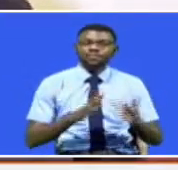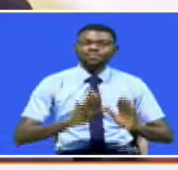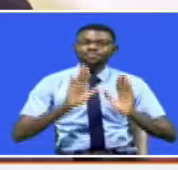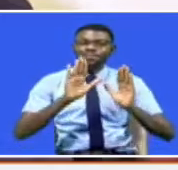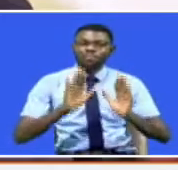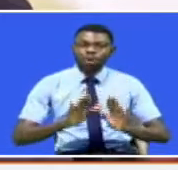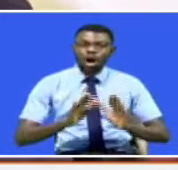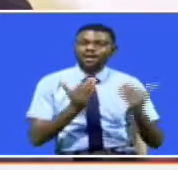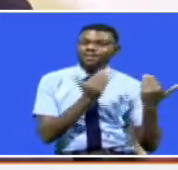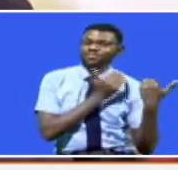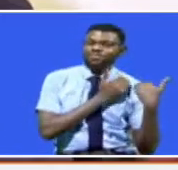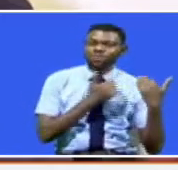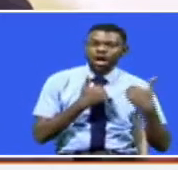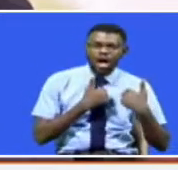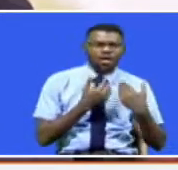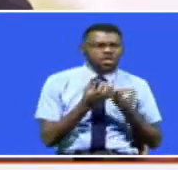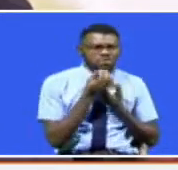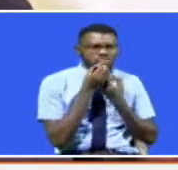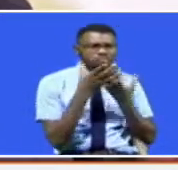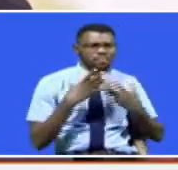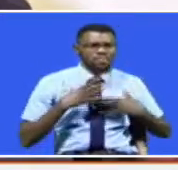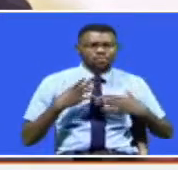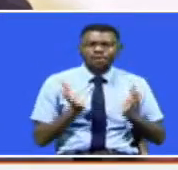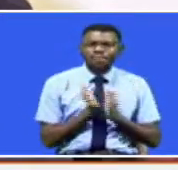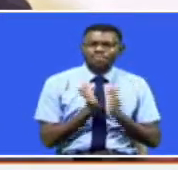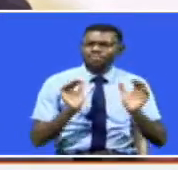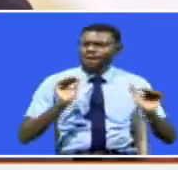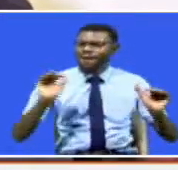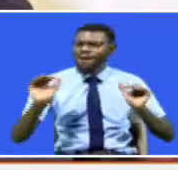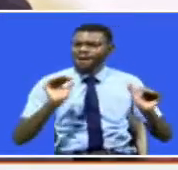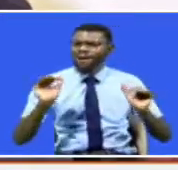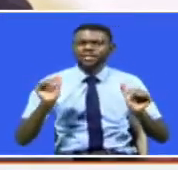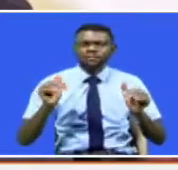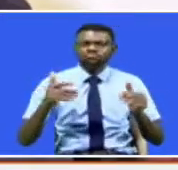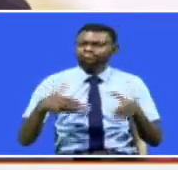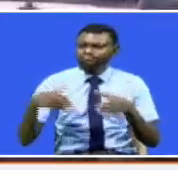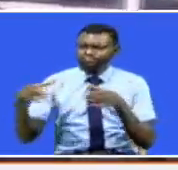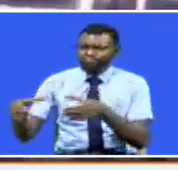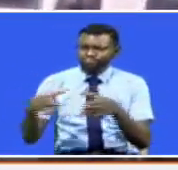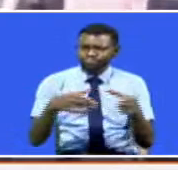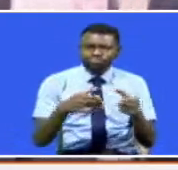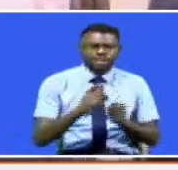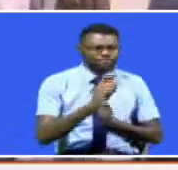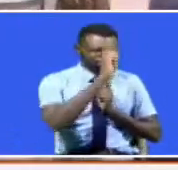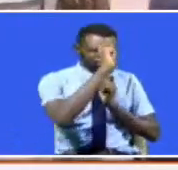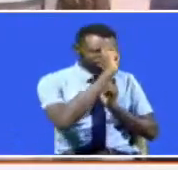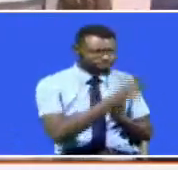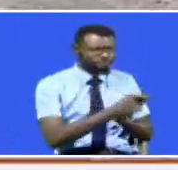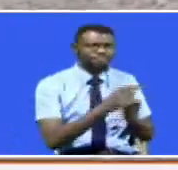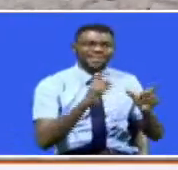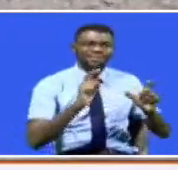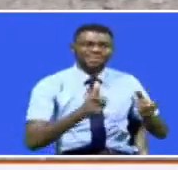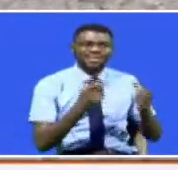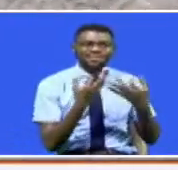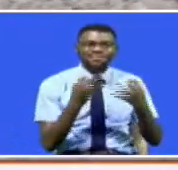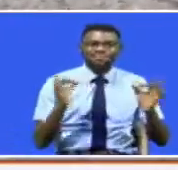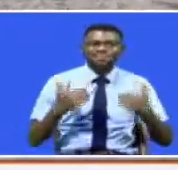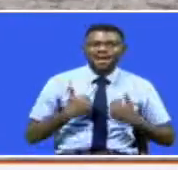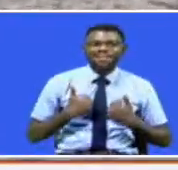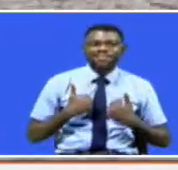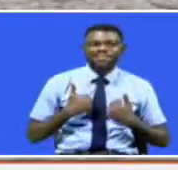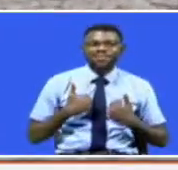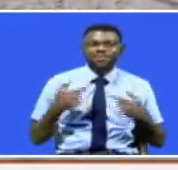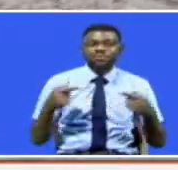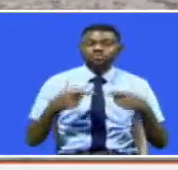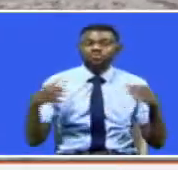unbiased information to the public, and we call upon all parties to respect media freedom. The opposition has called for the ninth round of